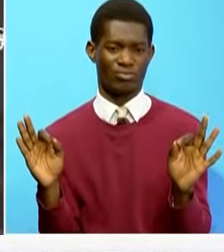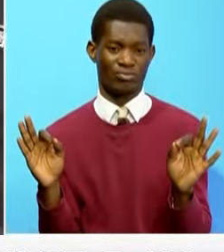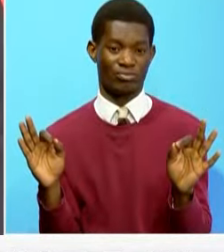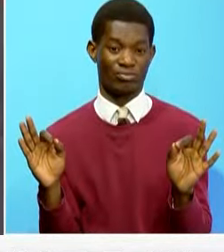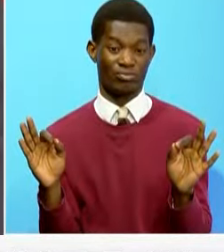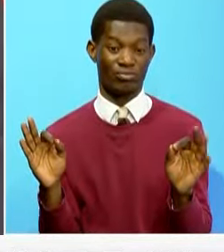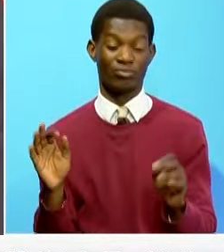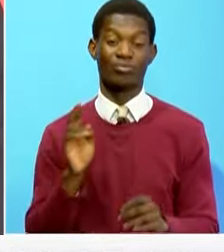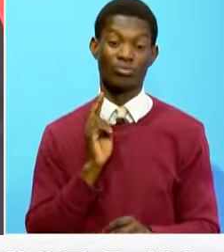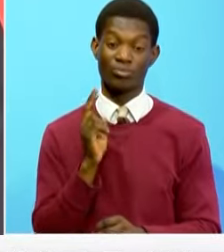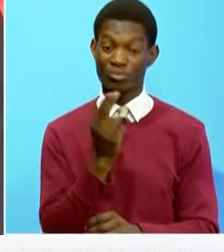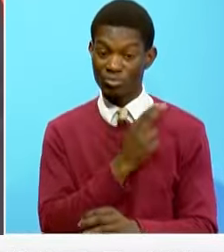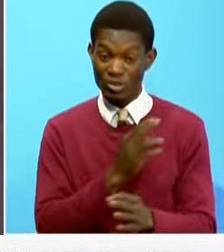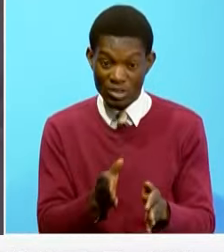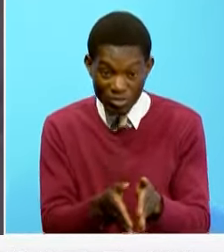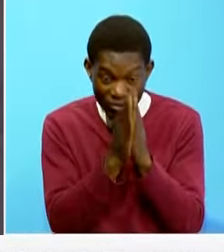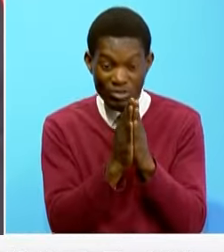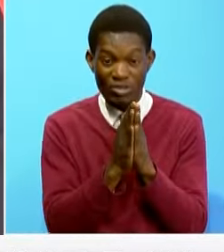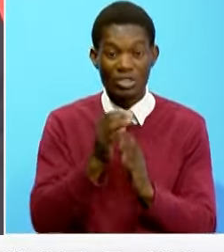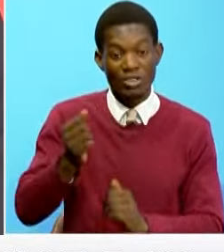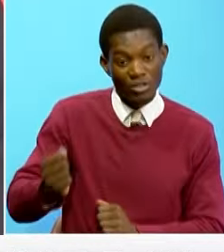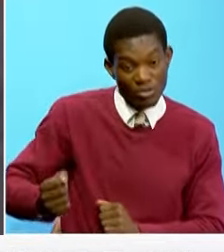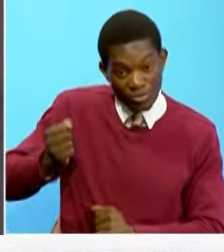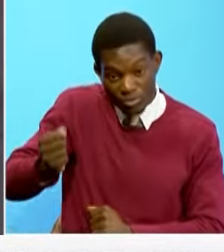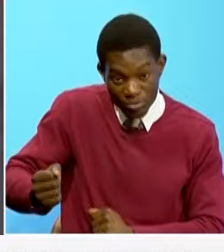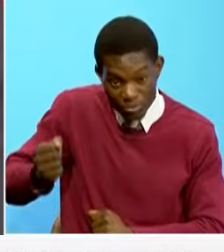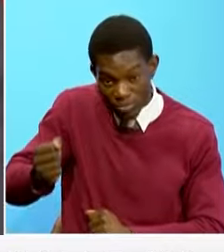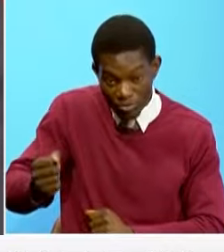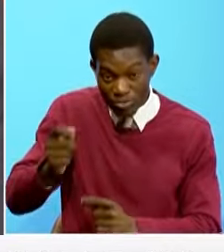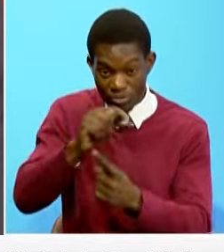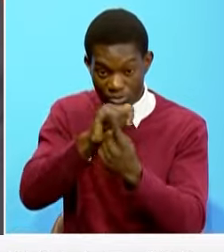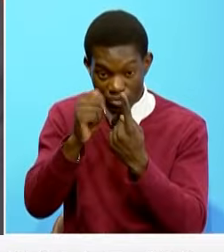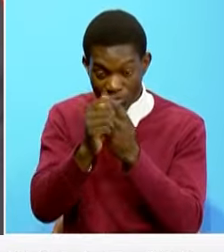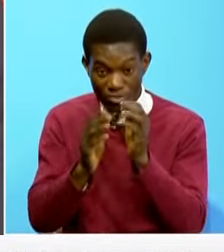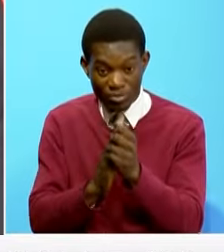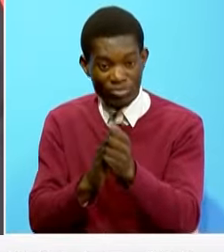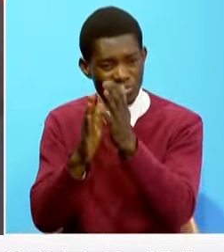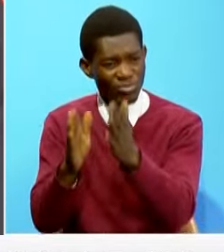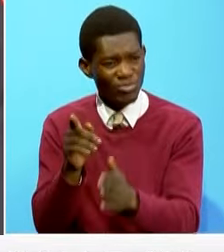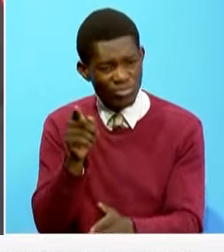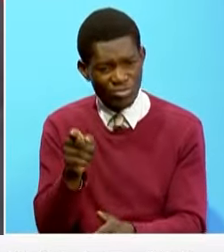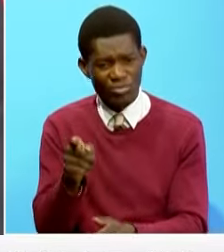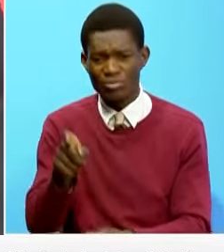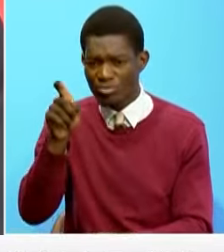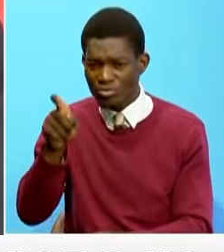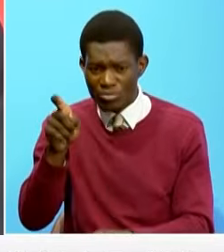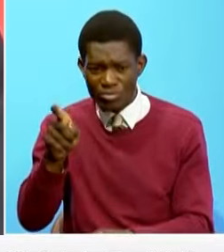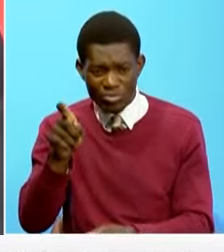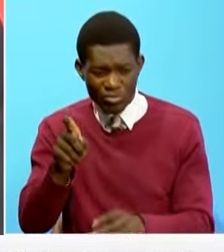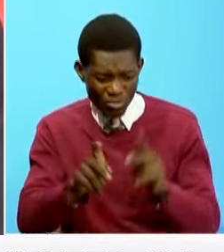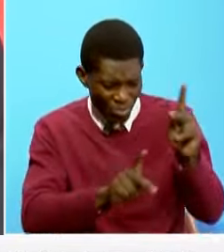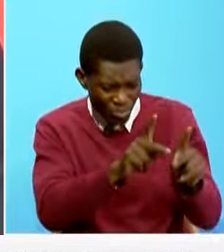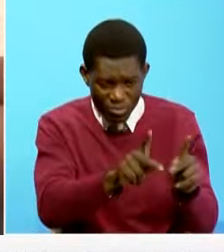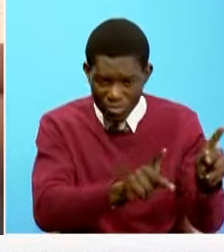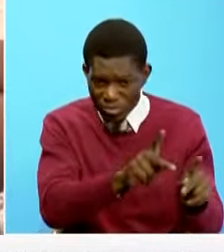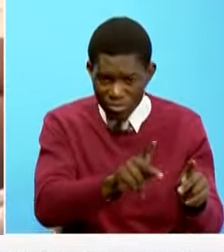to appeal to village headmen, traditional chiefs, to sensitize their